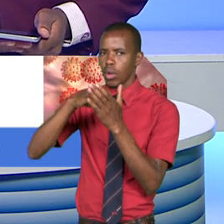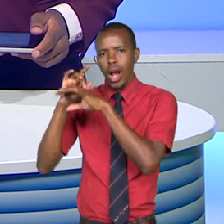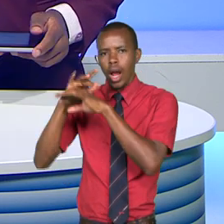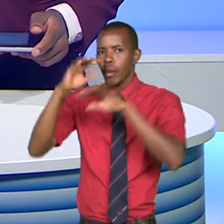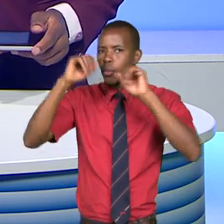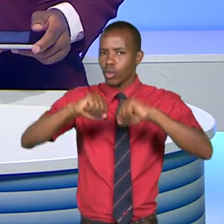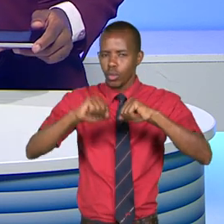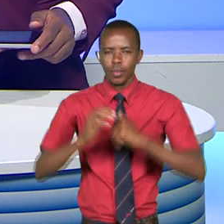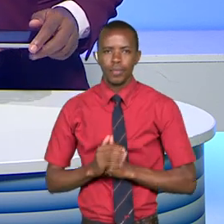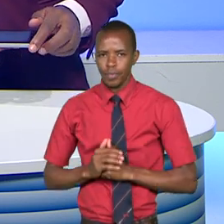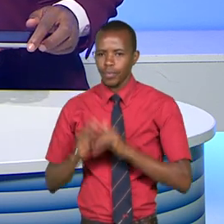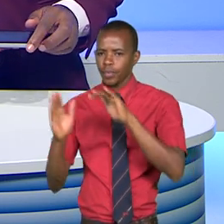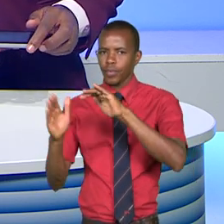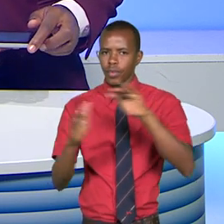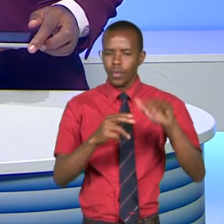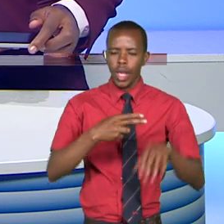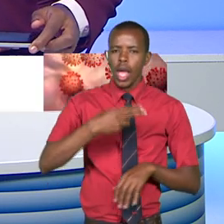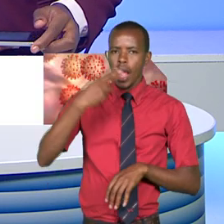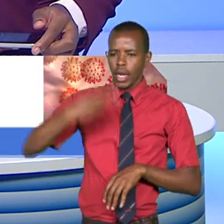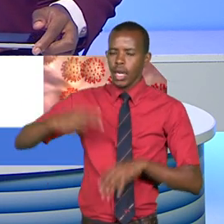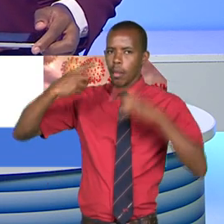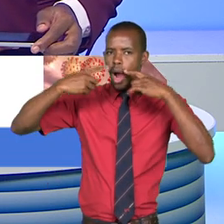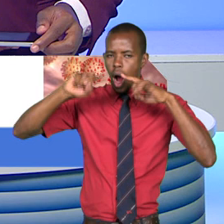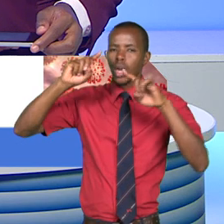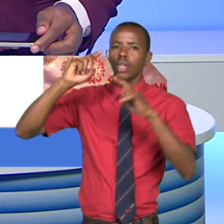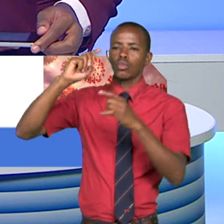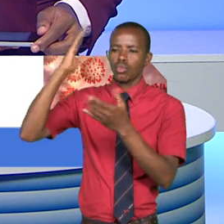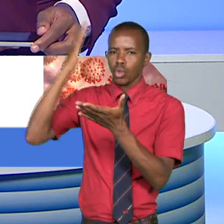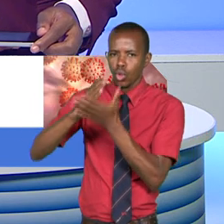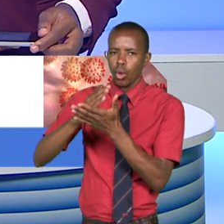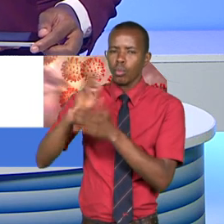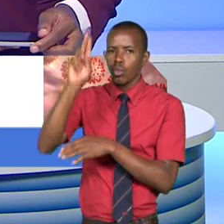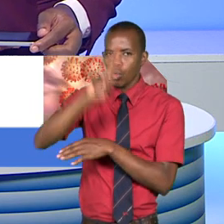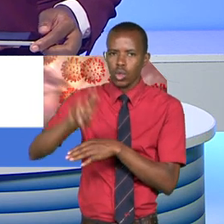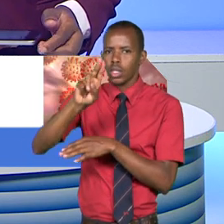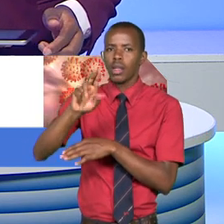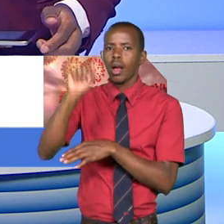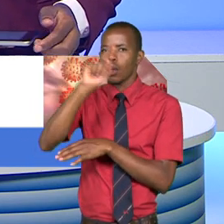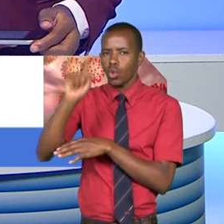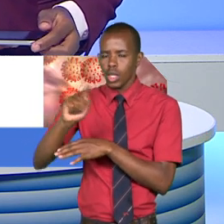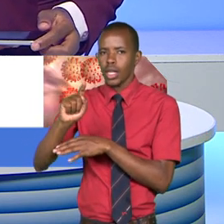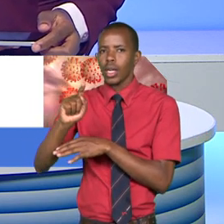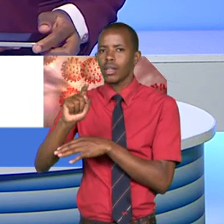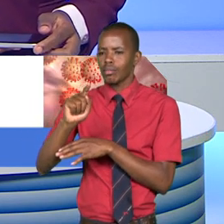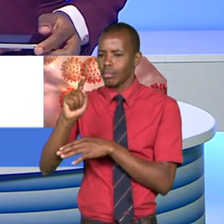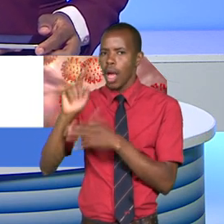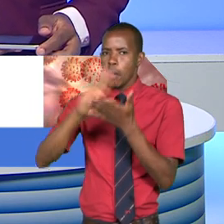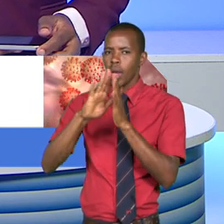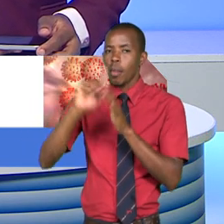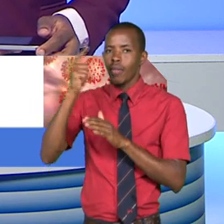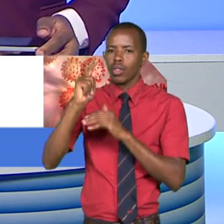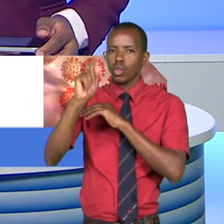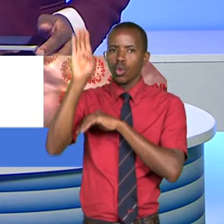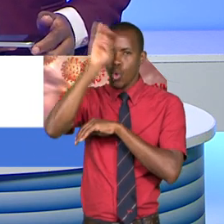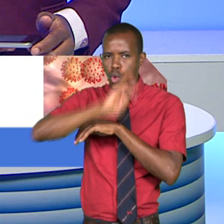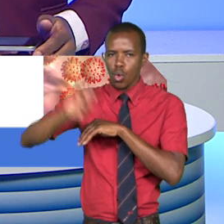region. Denmark has announced it would stop using the AstraZeneca COVID-19 vaccine altogether, becoming the first European country to